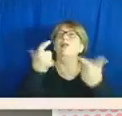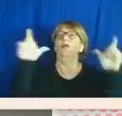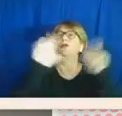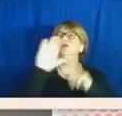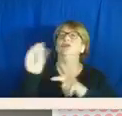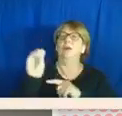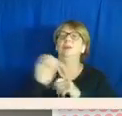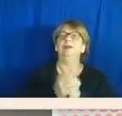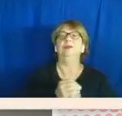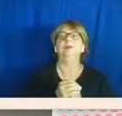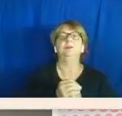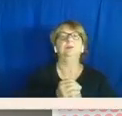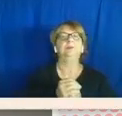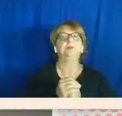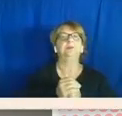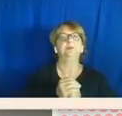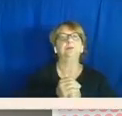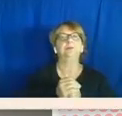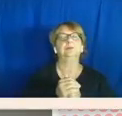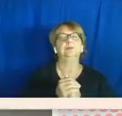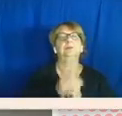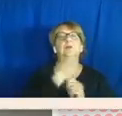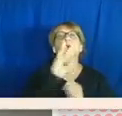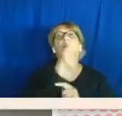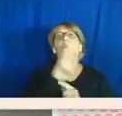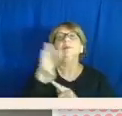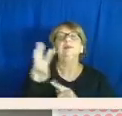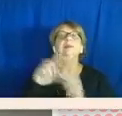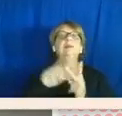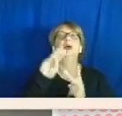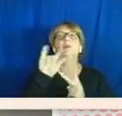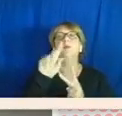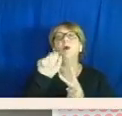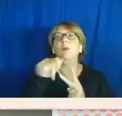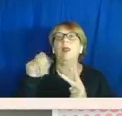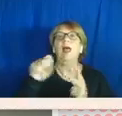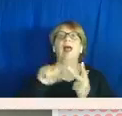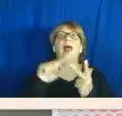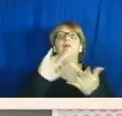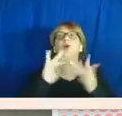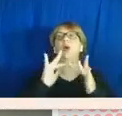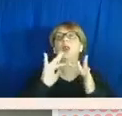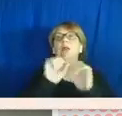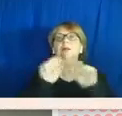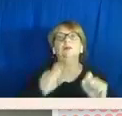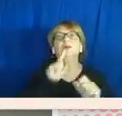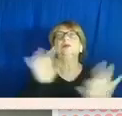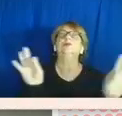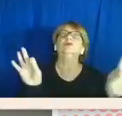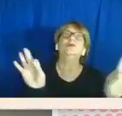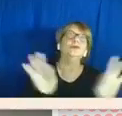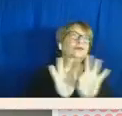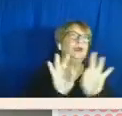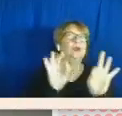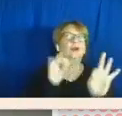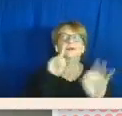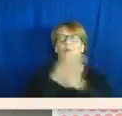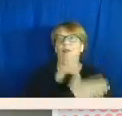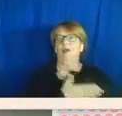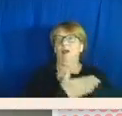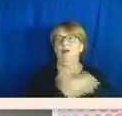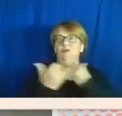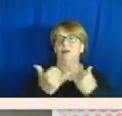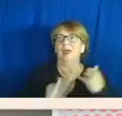slide. Websites, mobile apps, online systems, which are so critical to our country now, they must